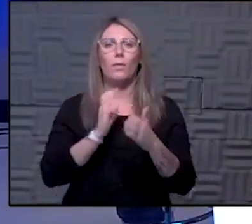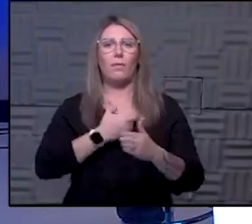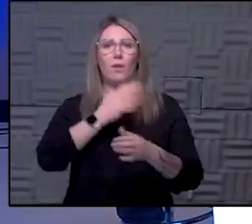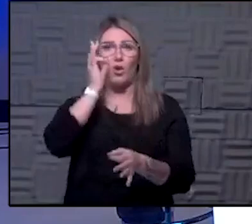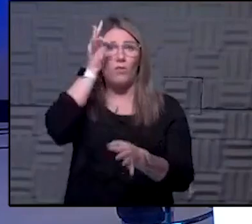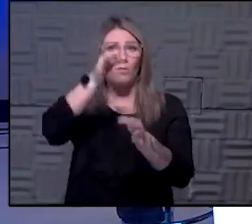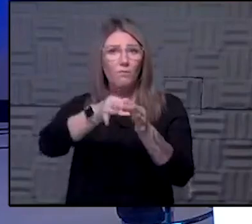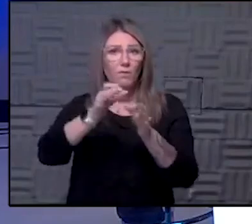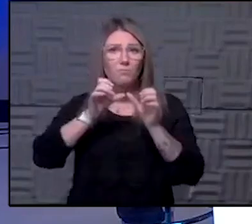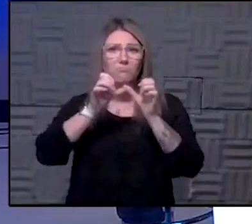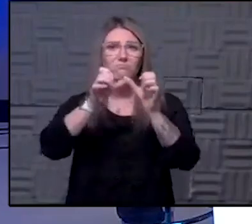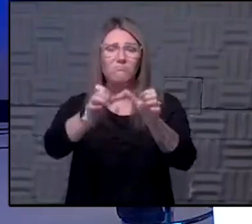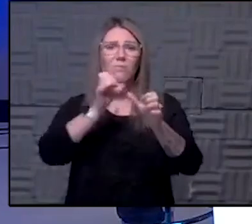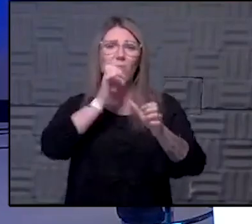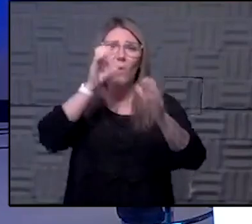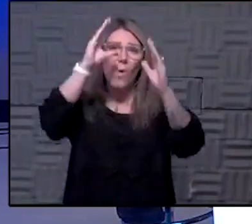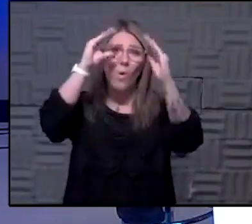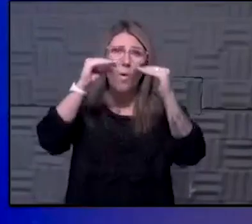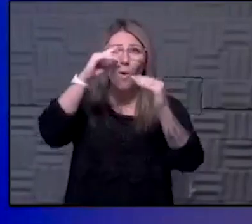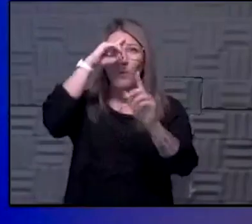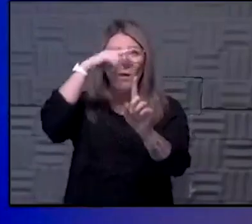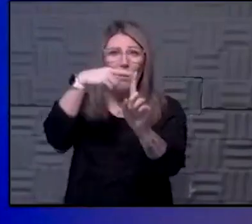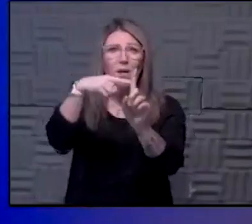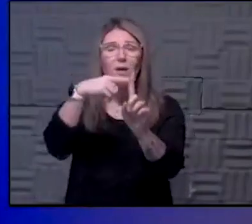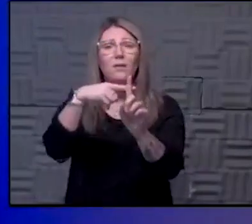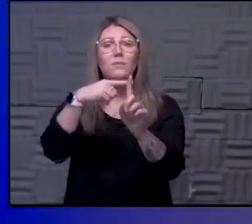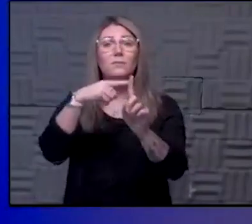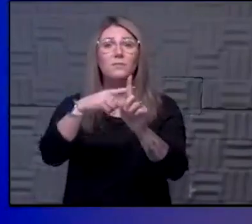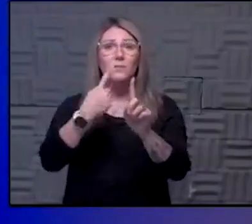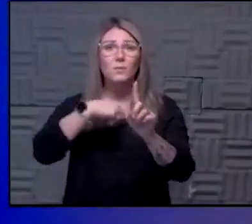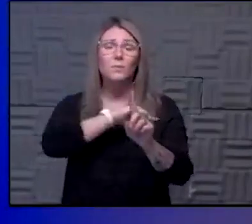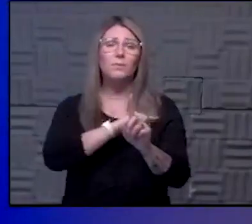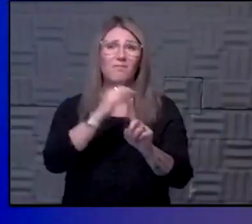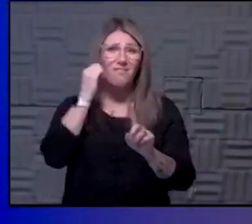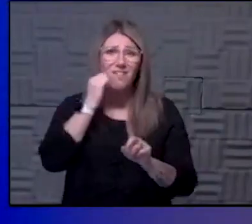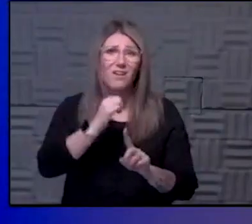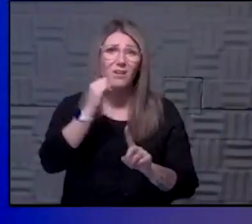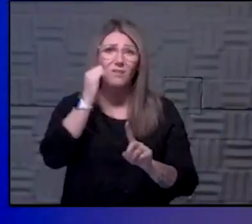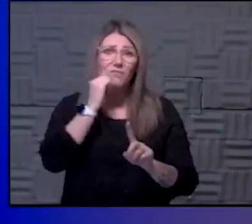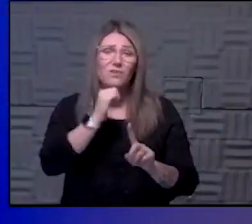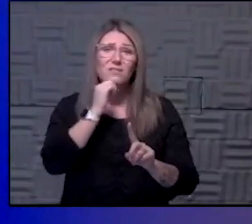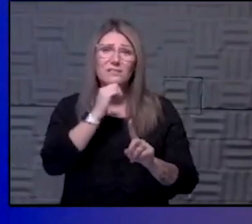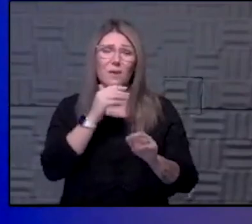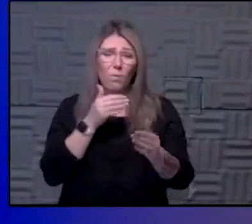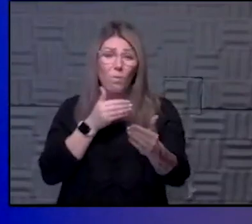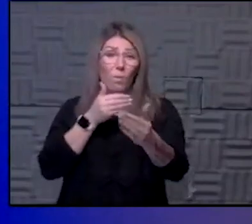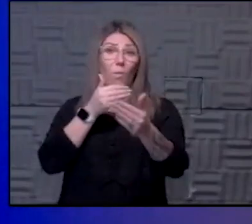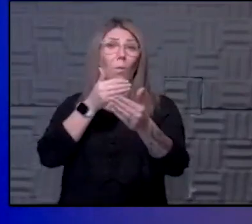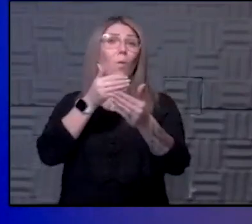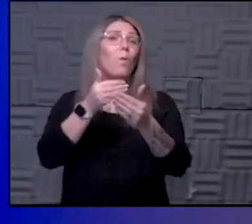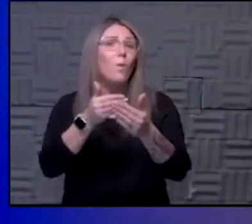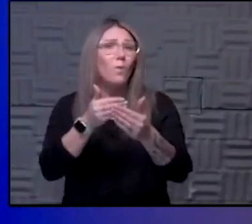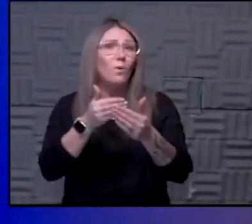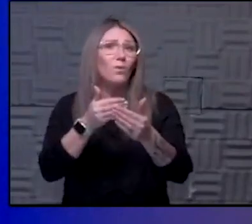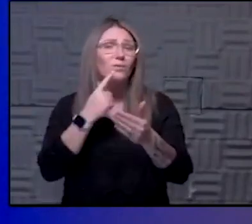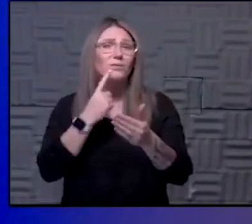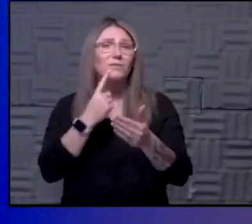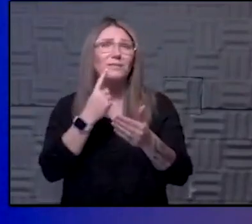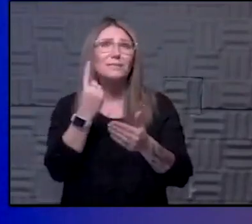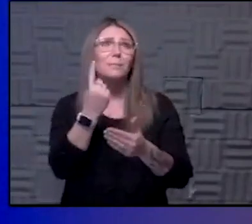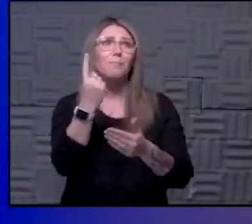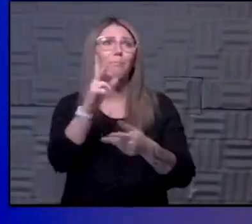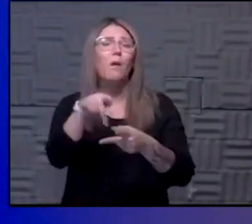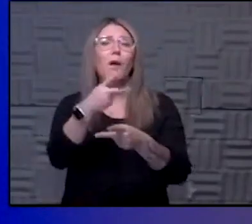can continue to have hope and optimism that we are daily one step closer to some sort